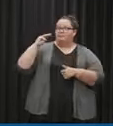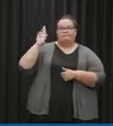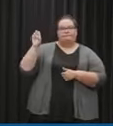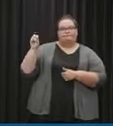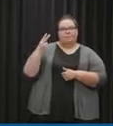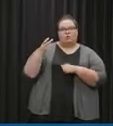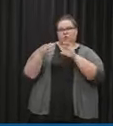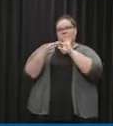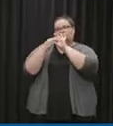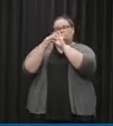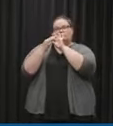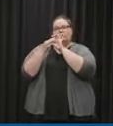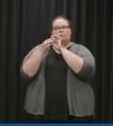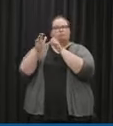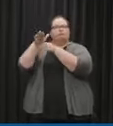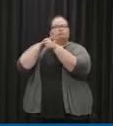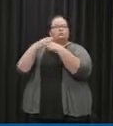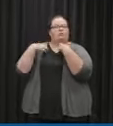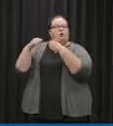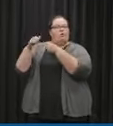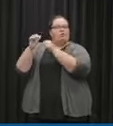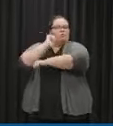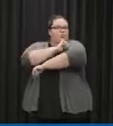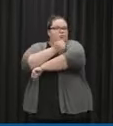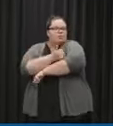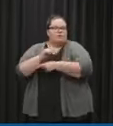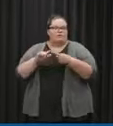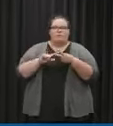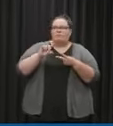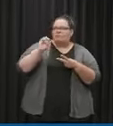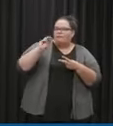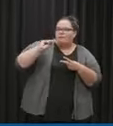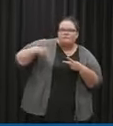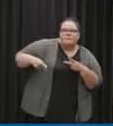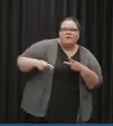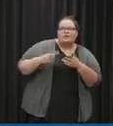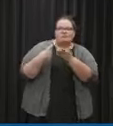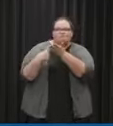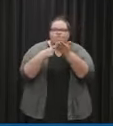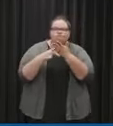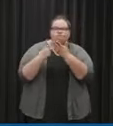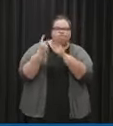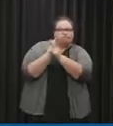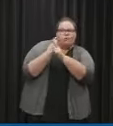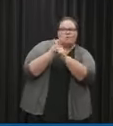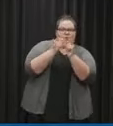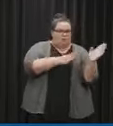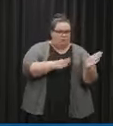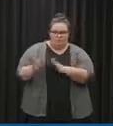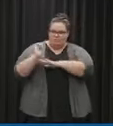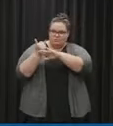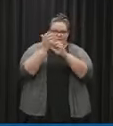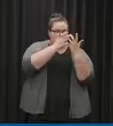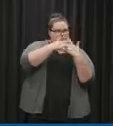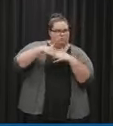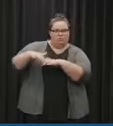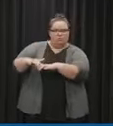really closely with the regional health authorities and EMP and ANB around making sure that plans were in place